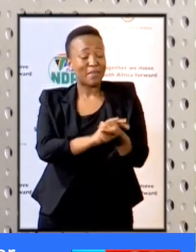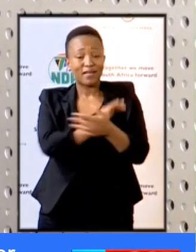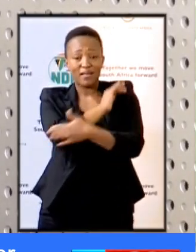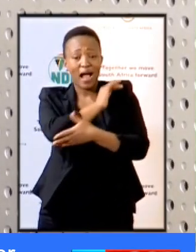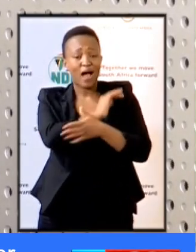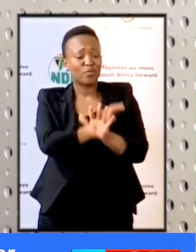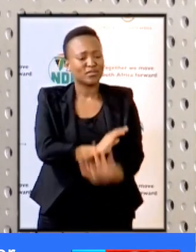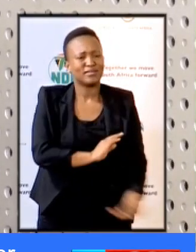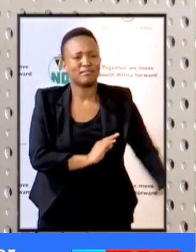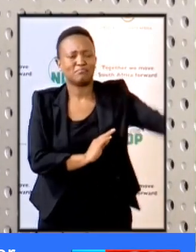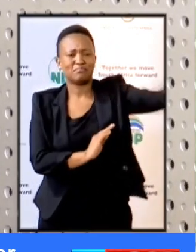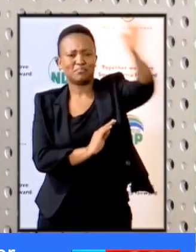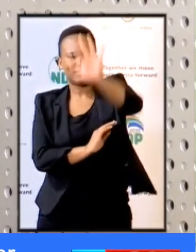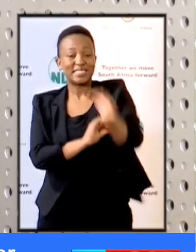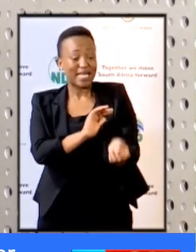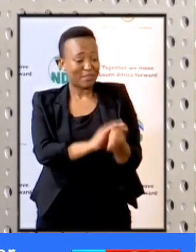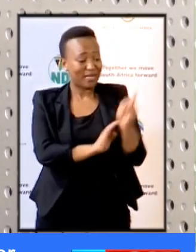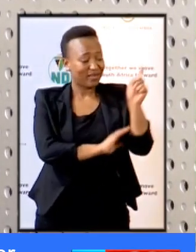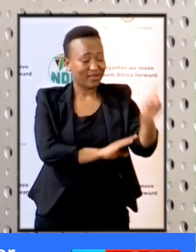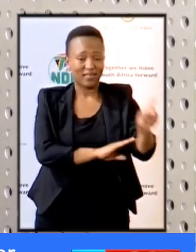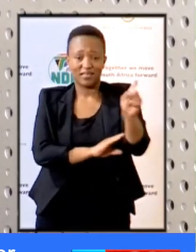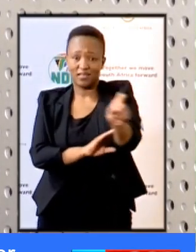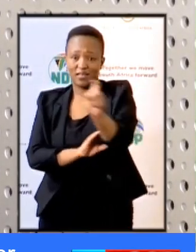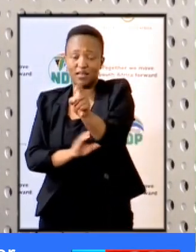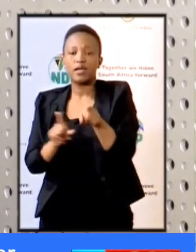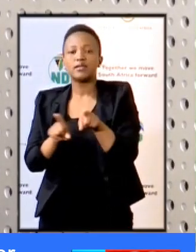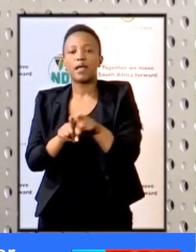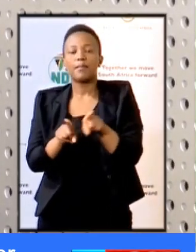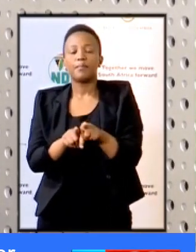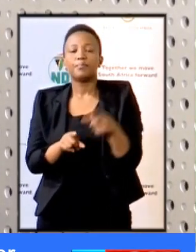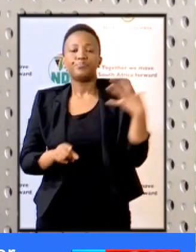we are aware of that. Even the Minister of